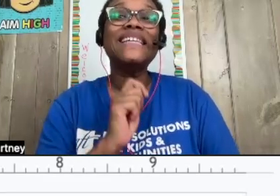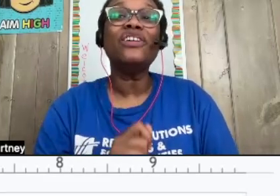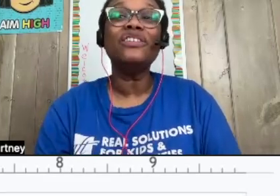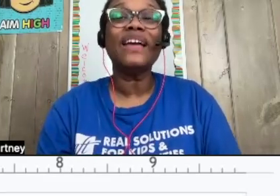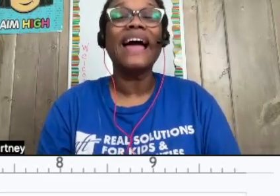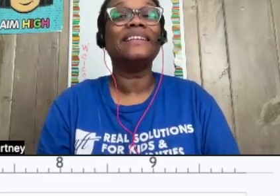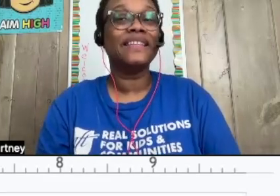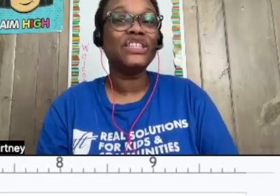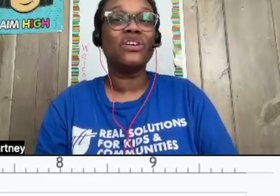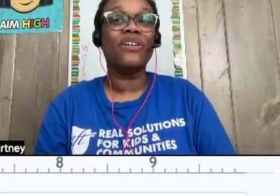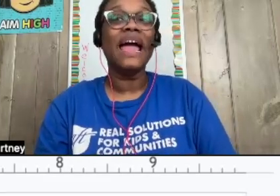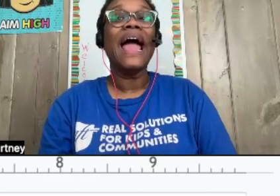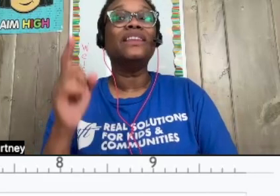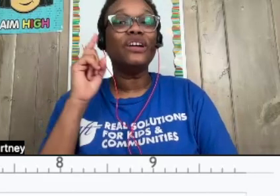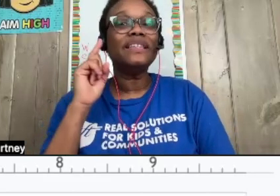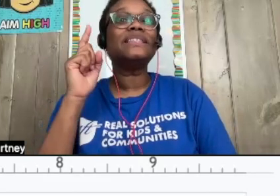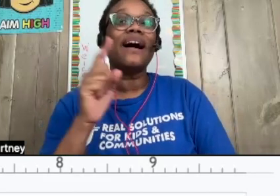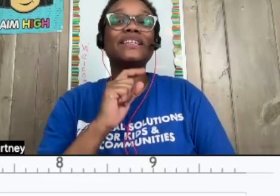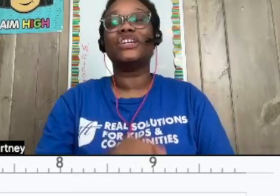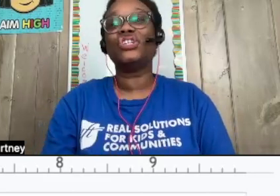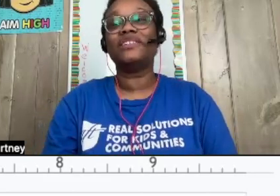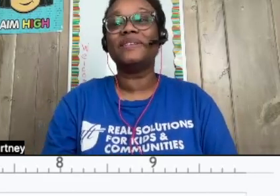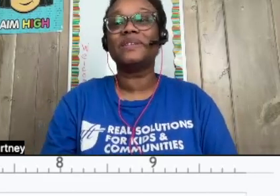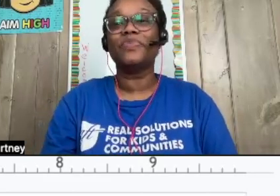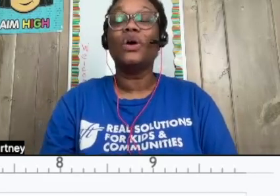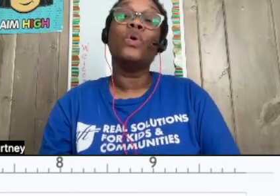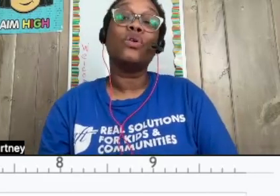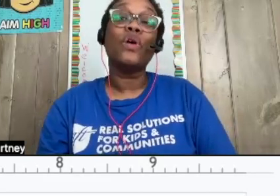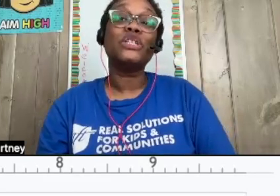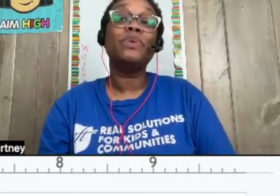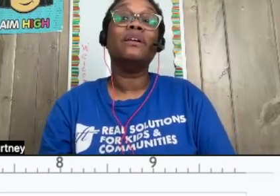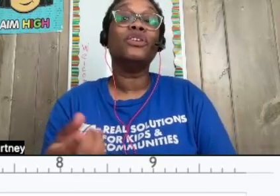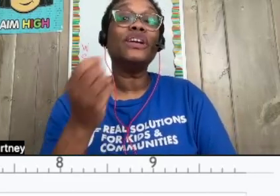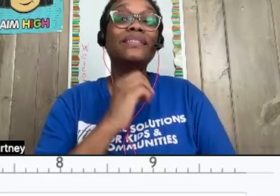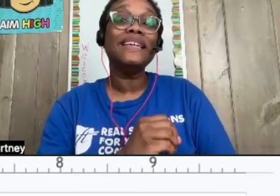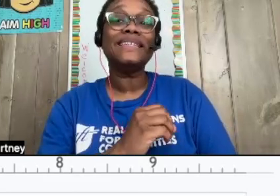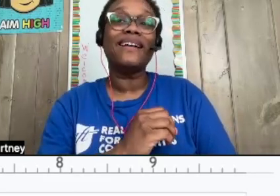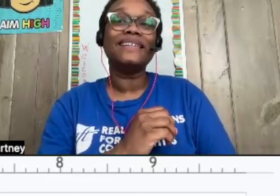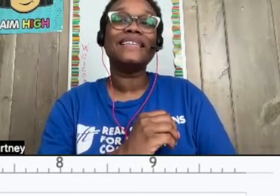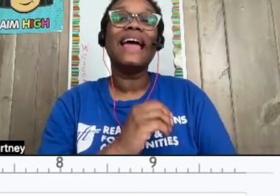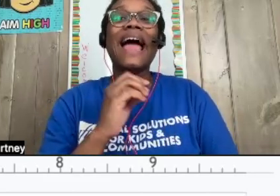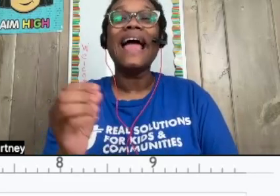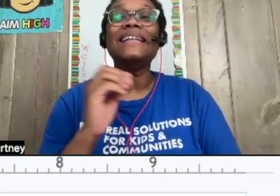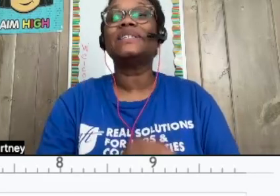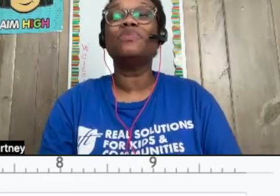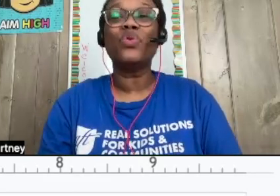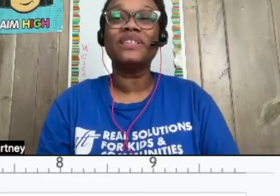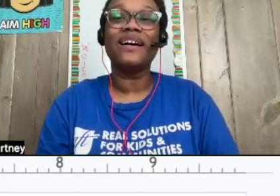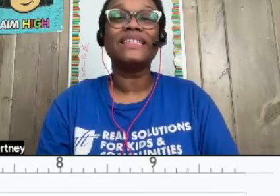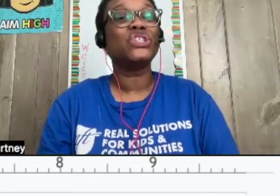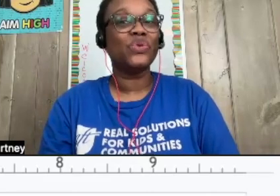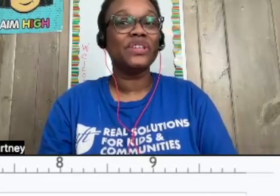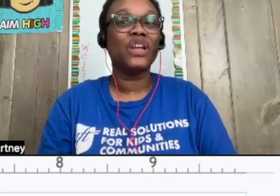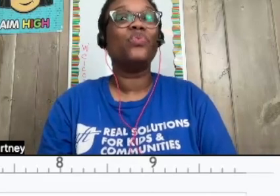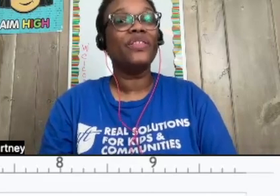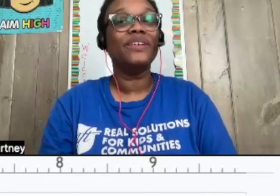let's take a look at this song and look at the signs that she does. We are going to be learning these signs and some more